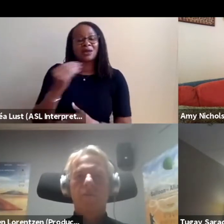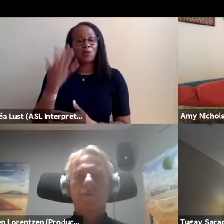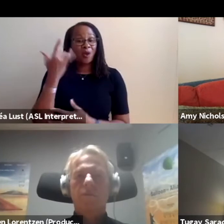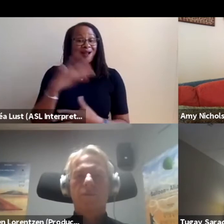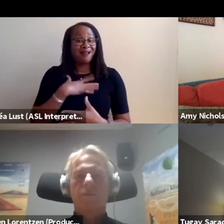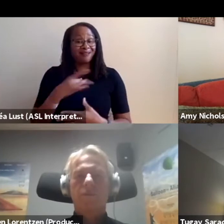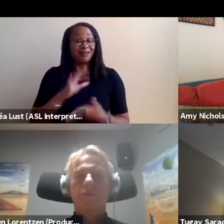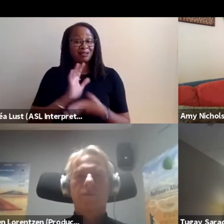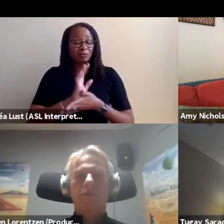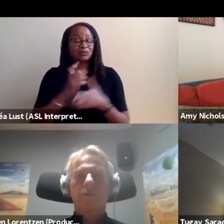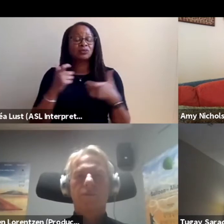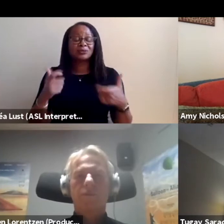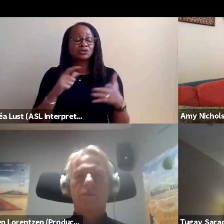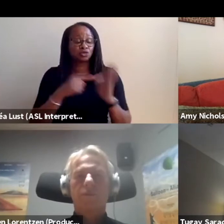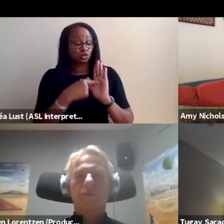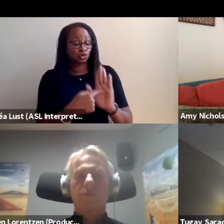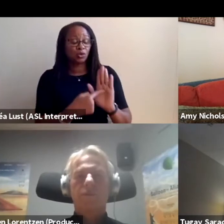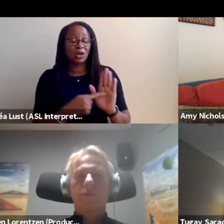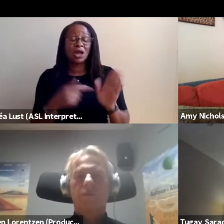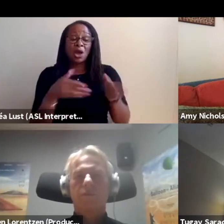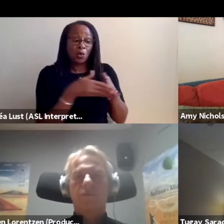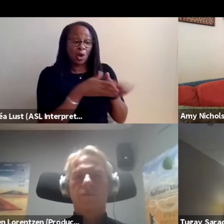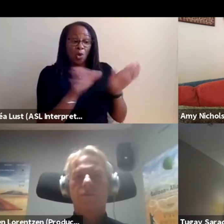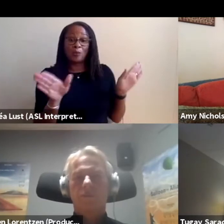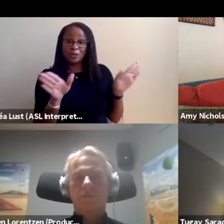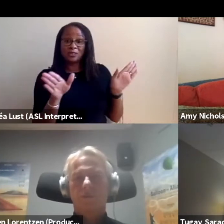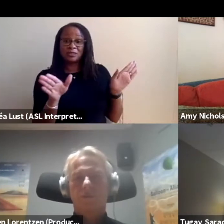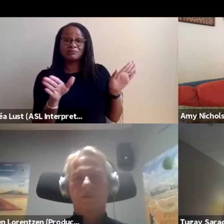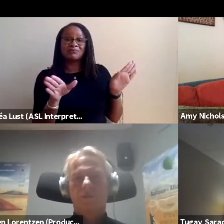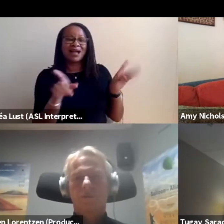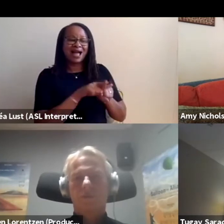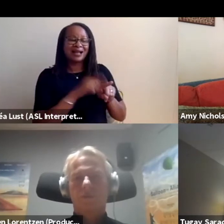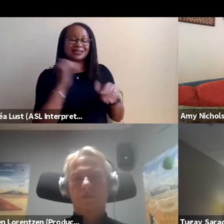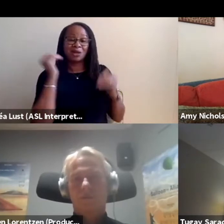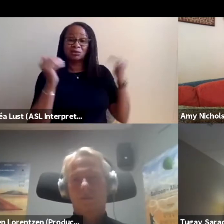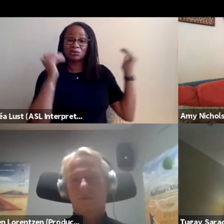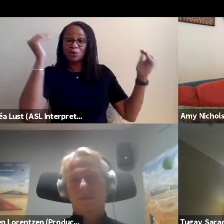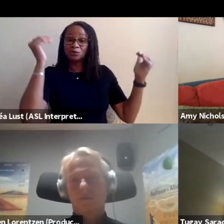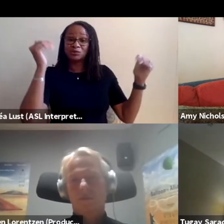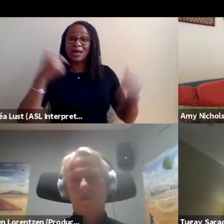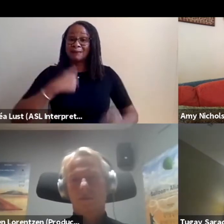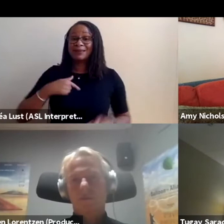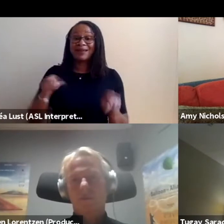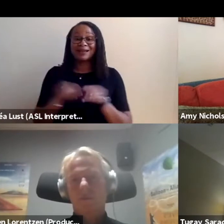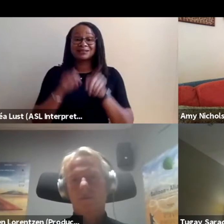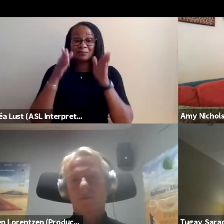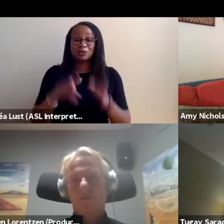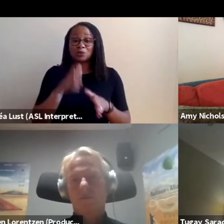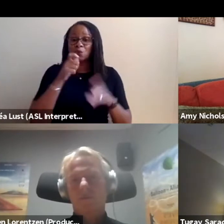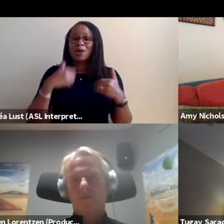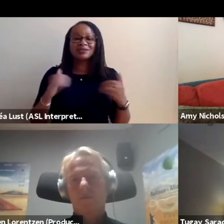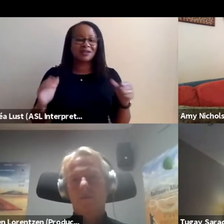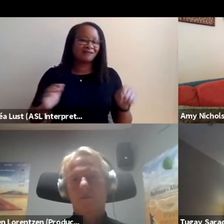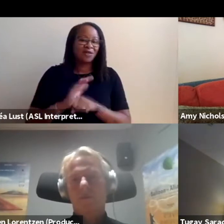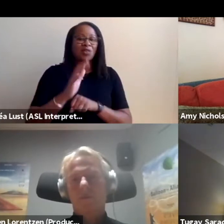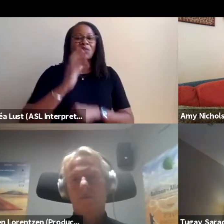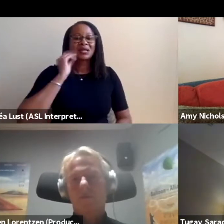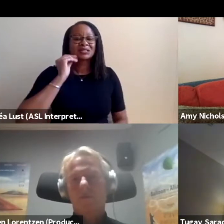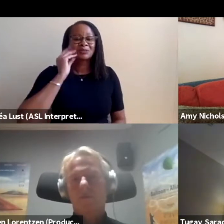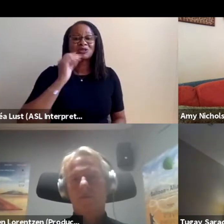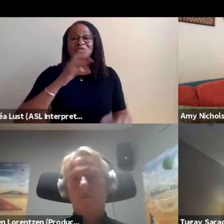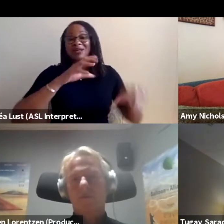that we open the door as adults, and me as the one who has all the experience and the possibilities